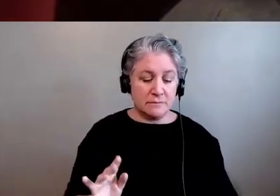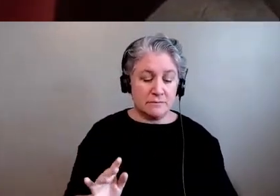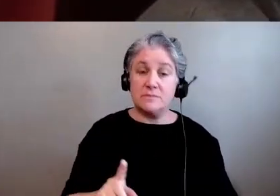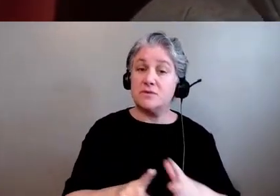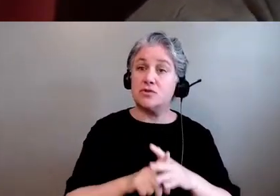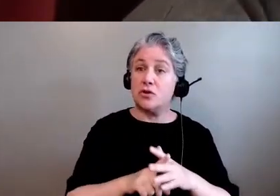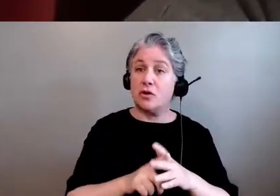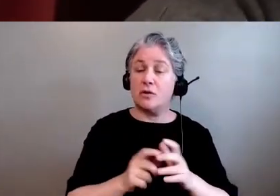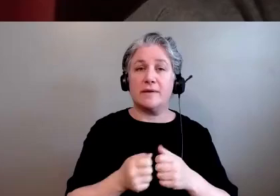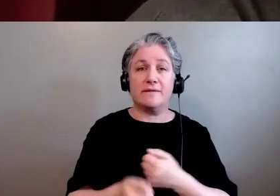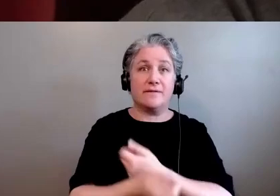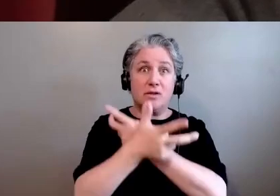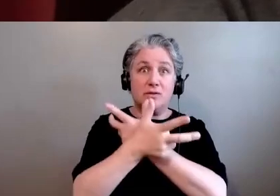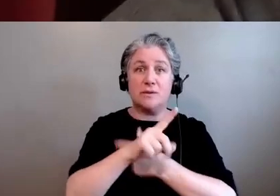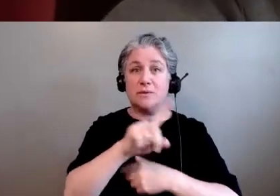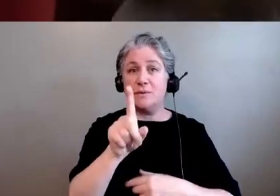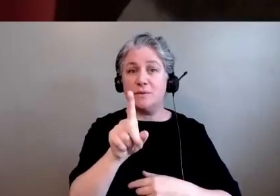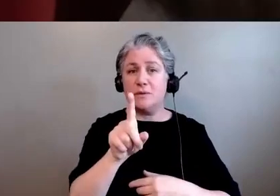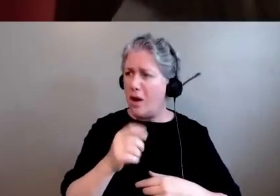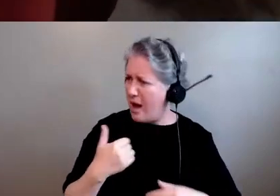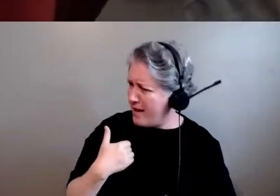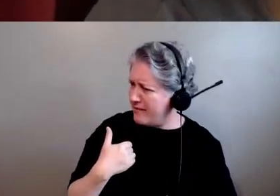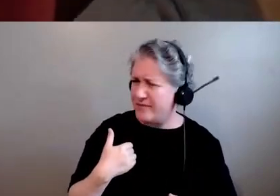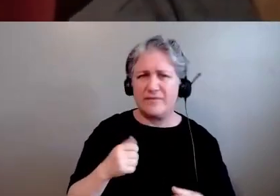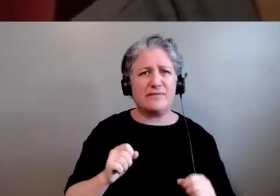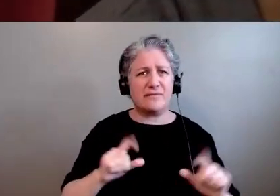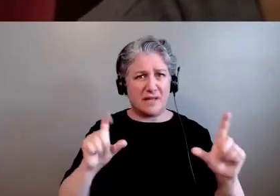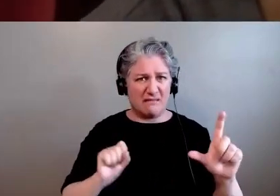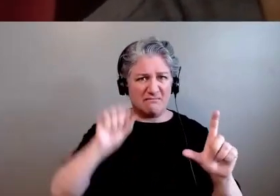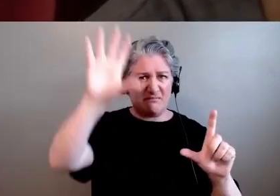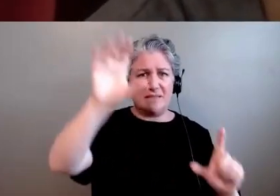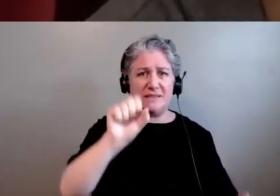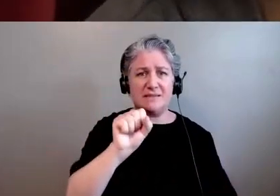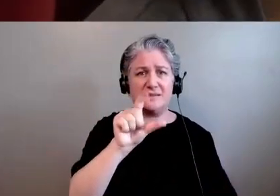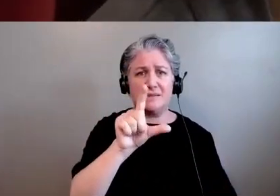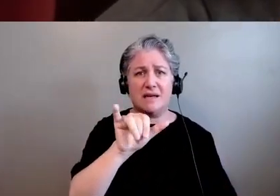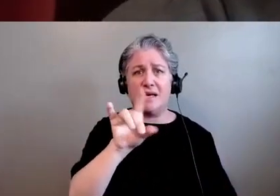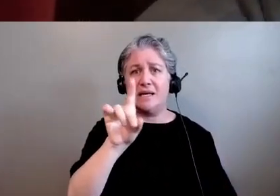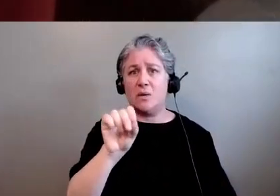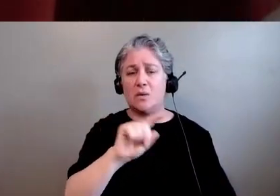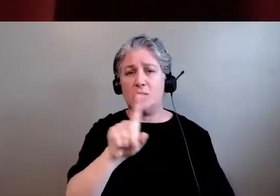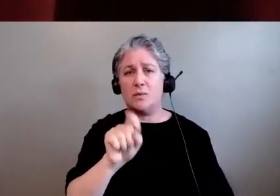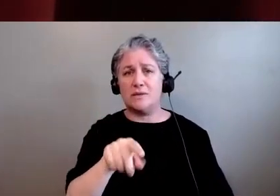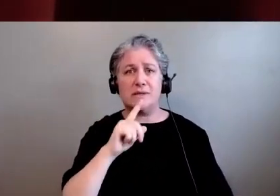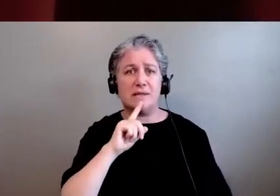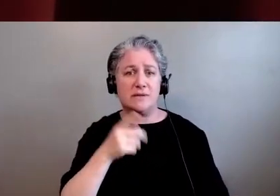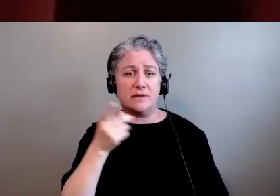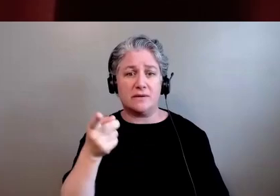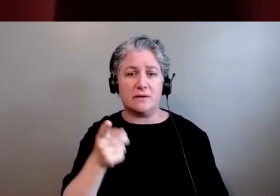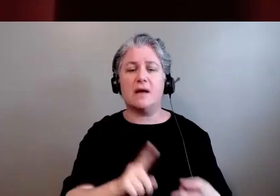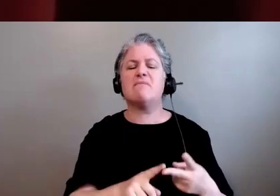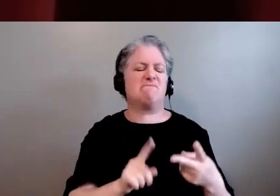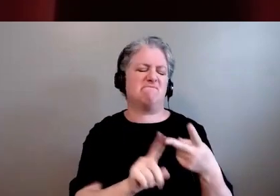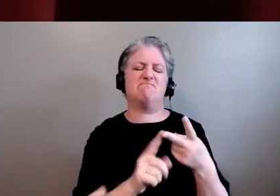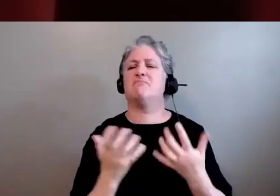let's start with our virtual Q&A. Do we have the virtual Slido Q&A too? Is there any